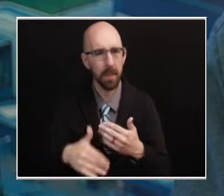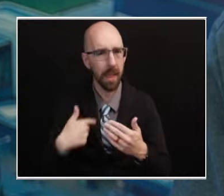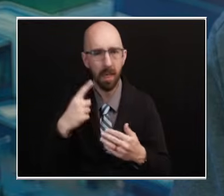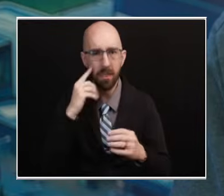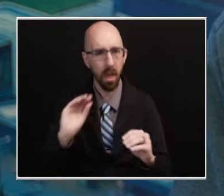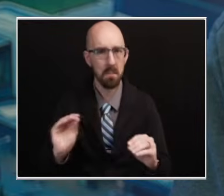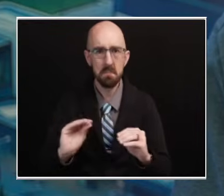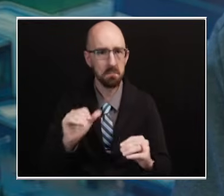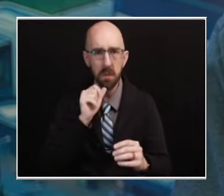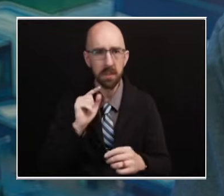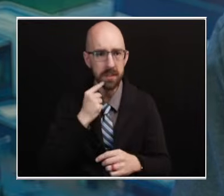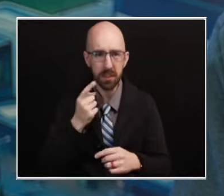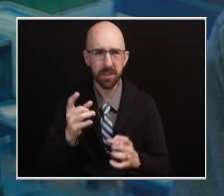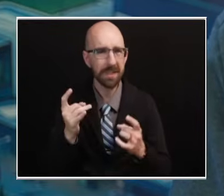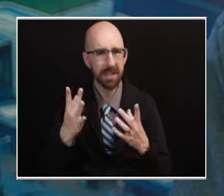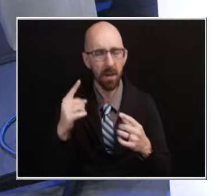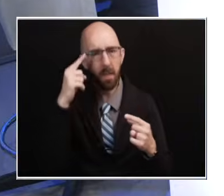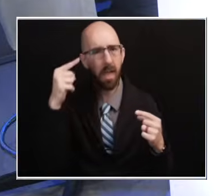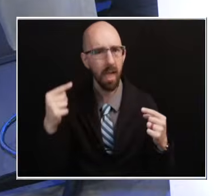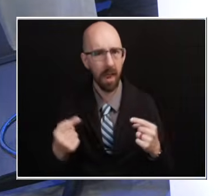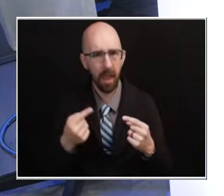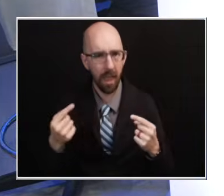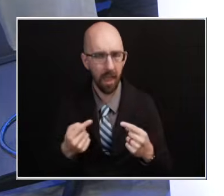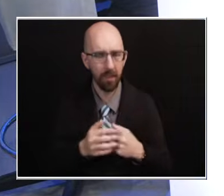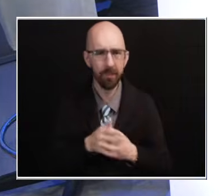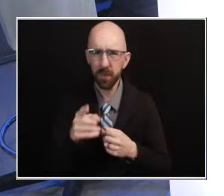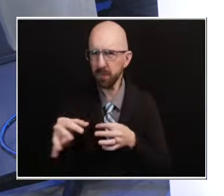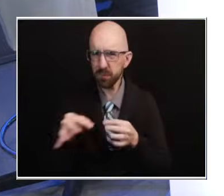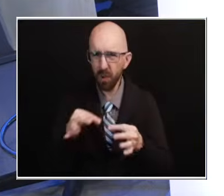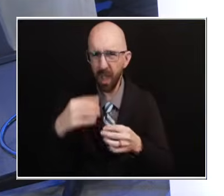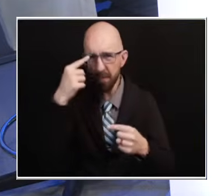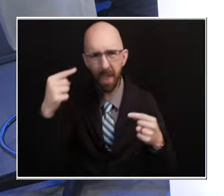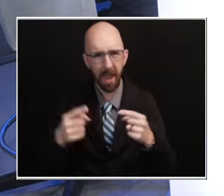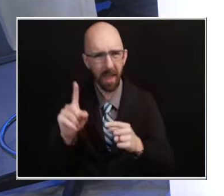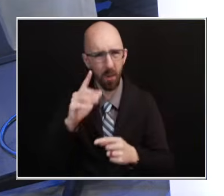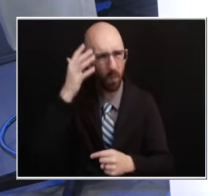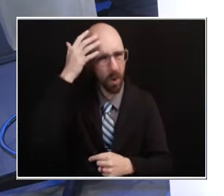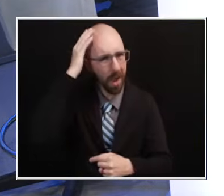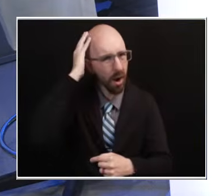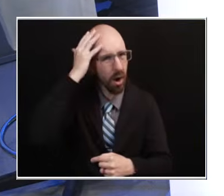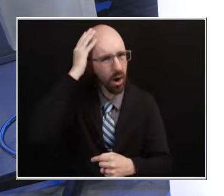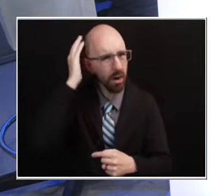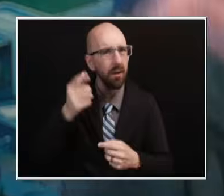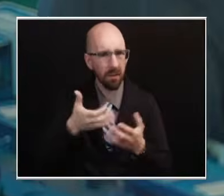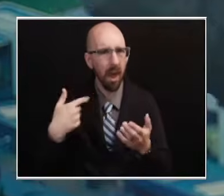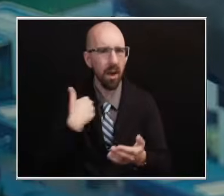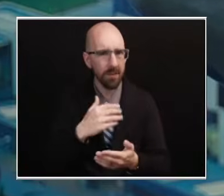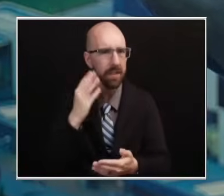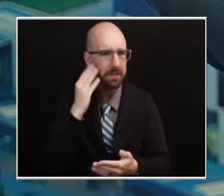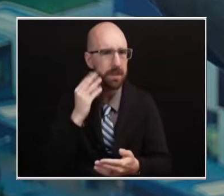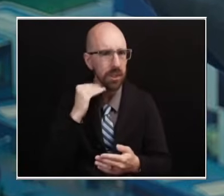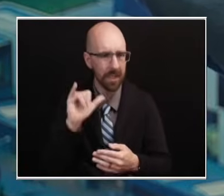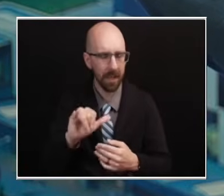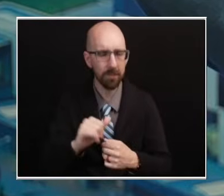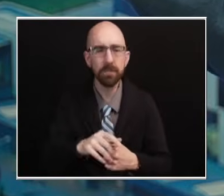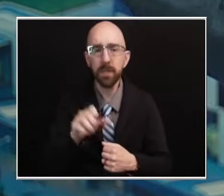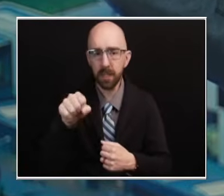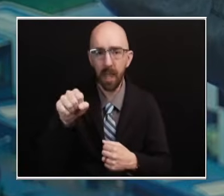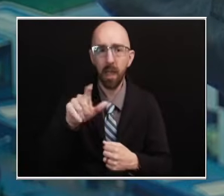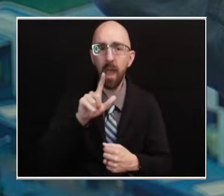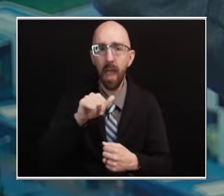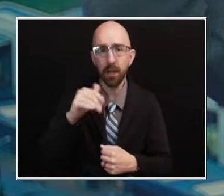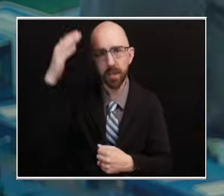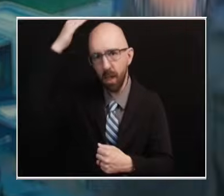a terrible headache. Yeah, can you kind of describe the headache, maybe where it was? Because a lot of us suffer from headaches. Yeah, it was actually on top. That's